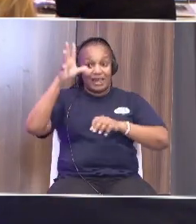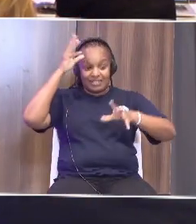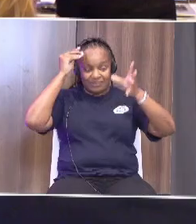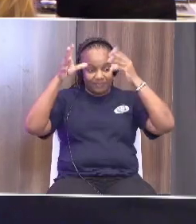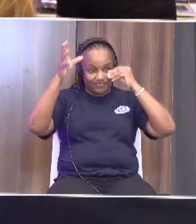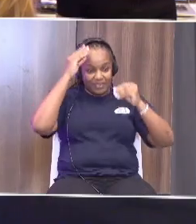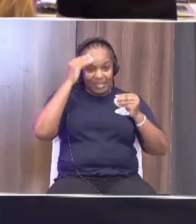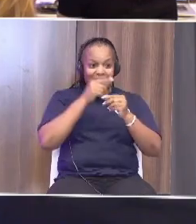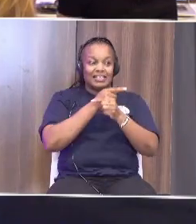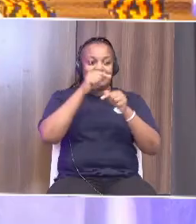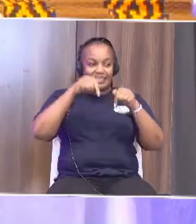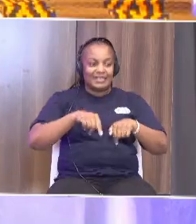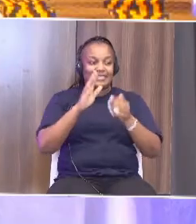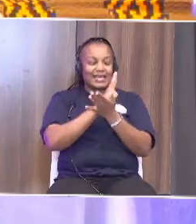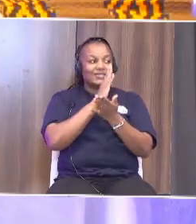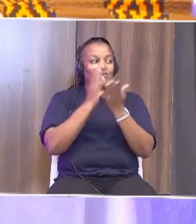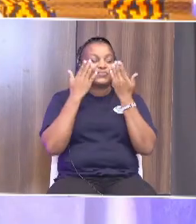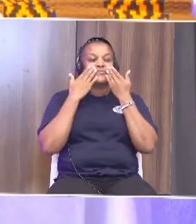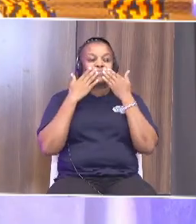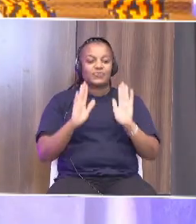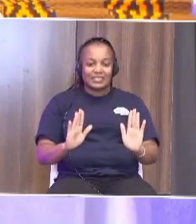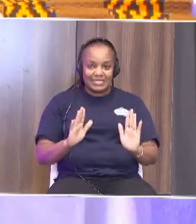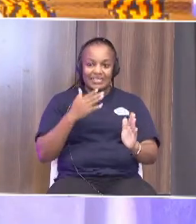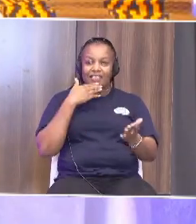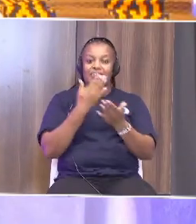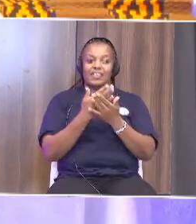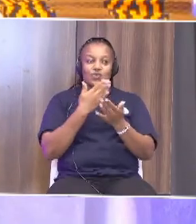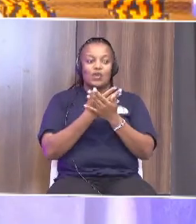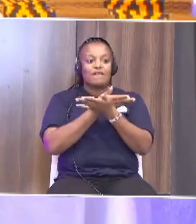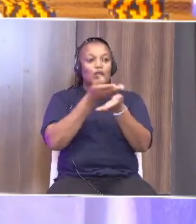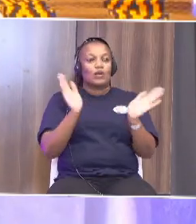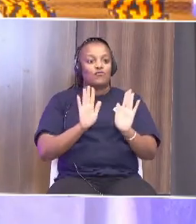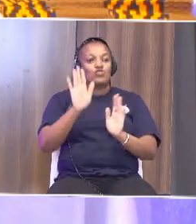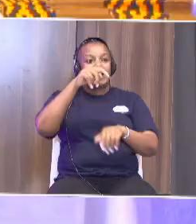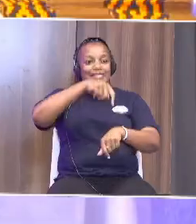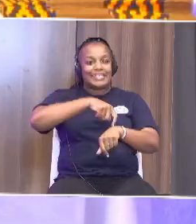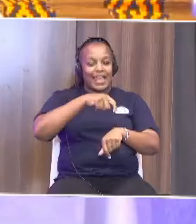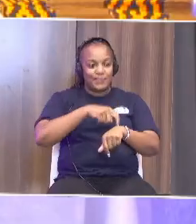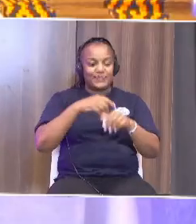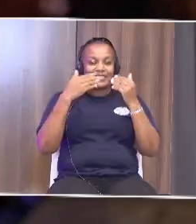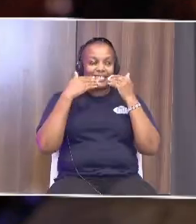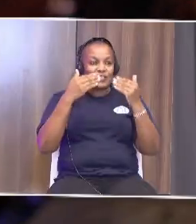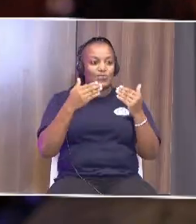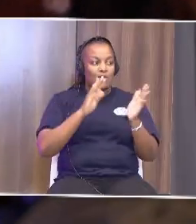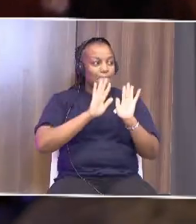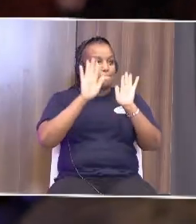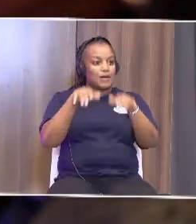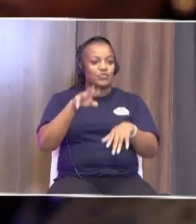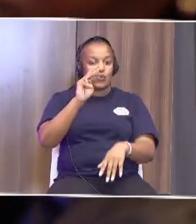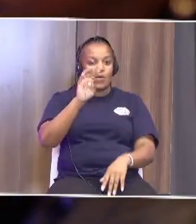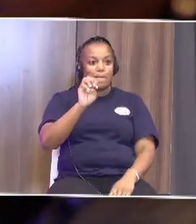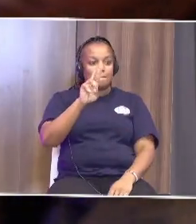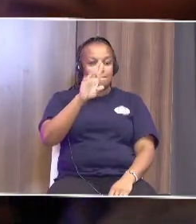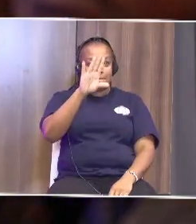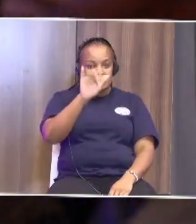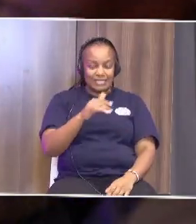the end of this session. Thank you, everyone, for your time. Thank you. Thank you. I hand over to Mercy. Thank you. Thank you very